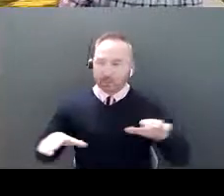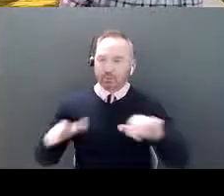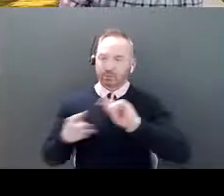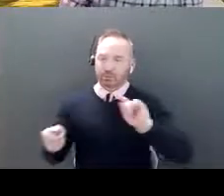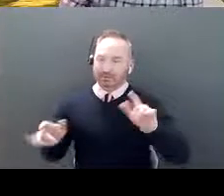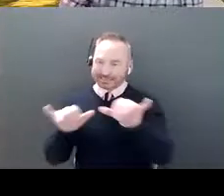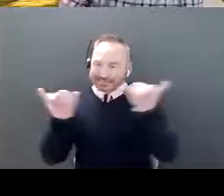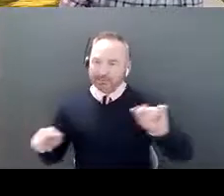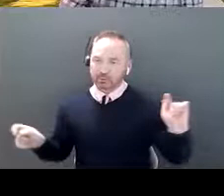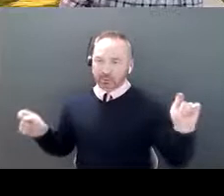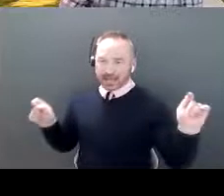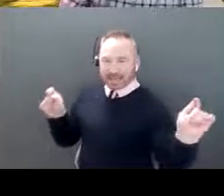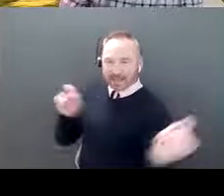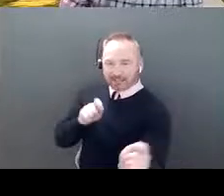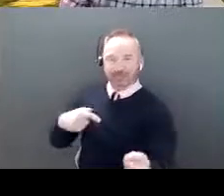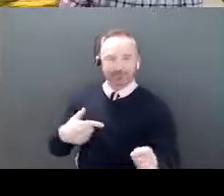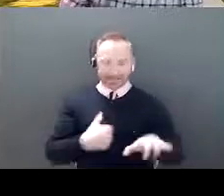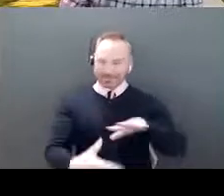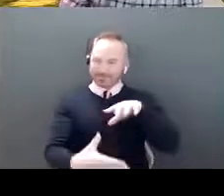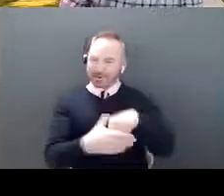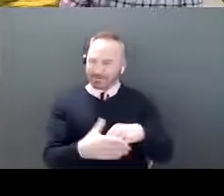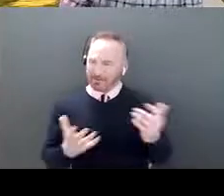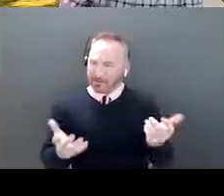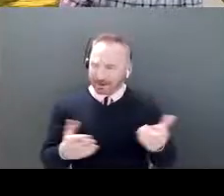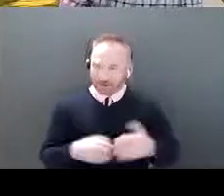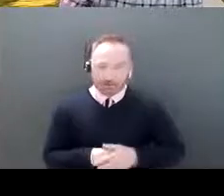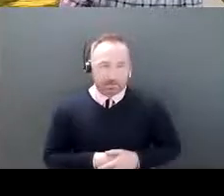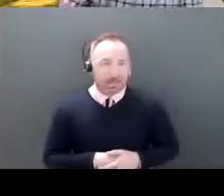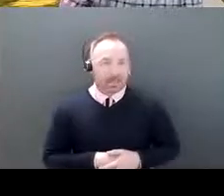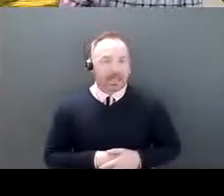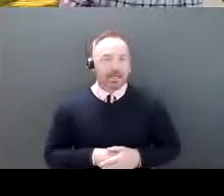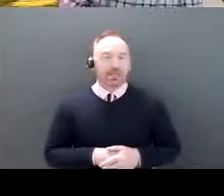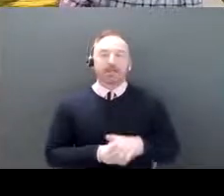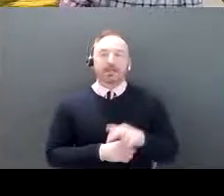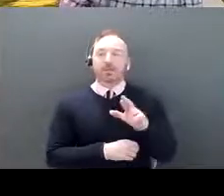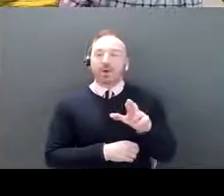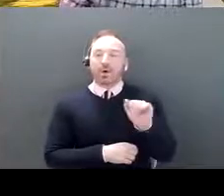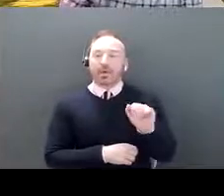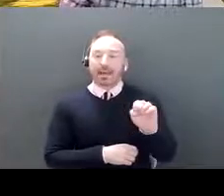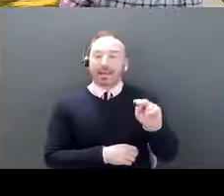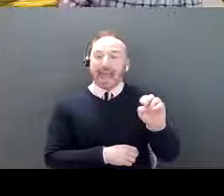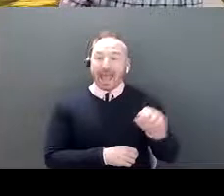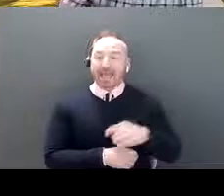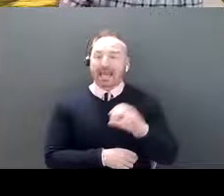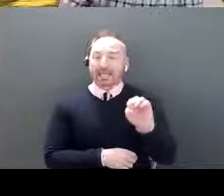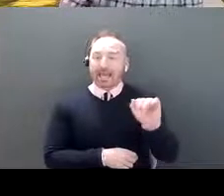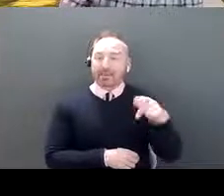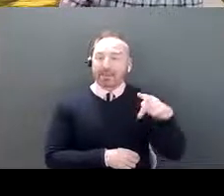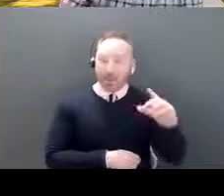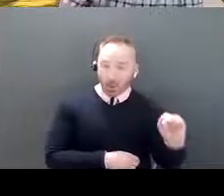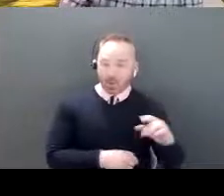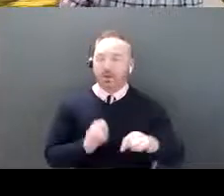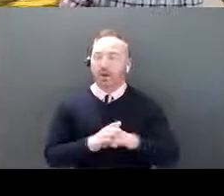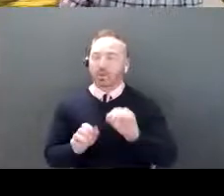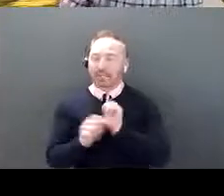to be part of that. And so I'm working with Rayanne and Elder Abuse Prevention Ontario. We're working with the Canadian Network